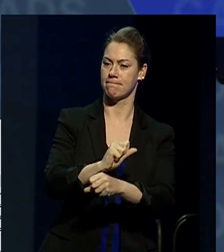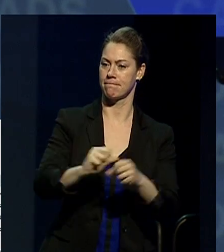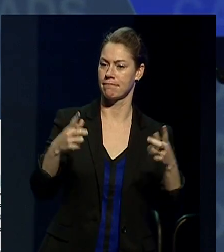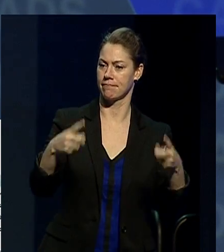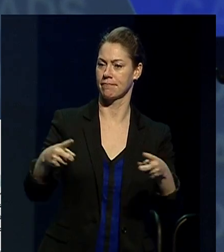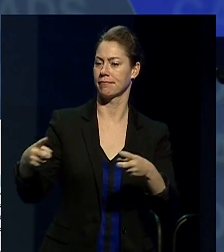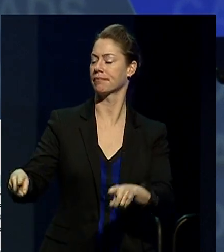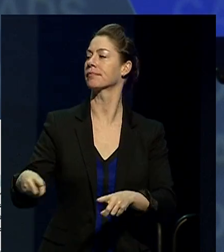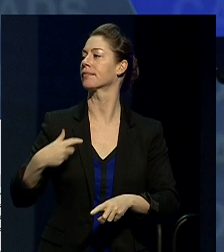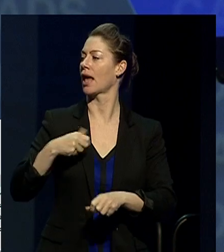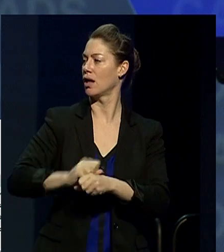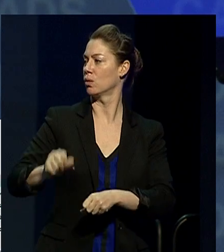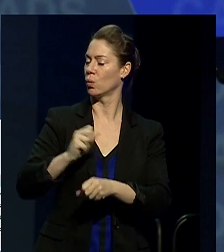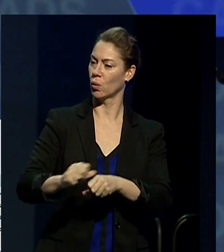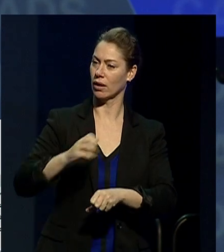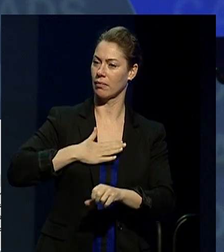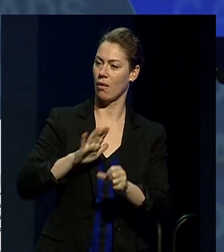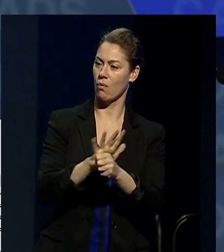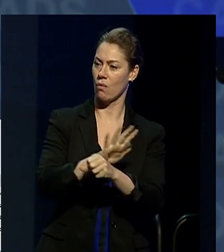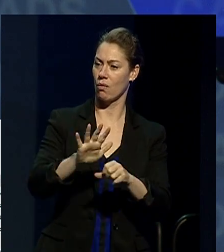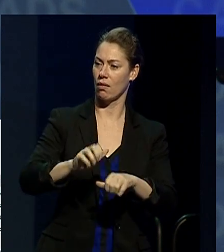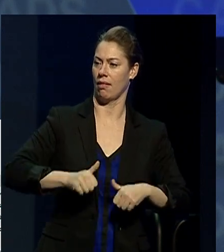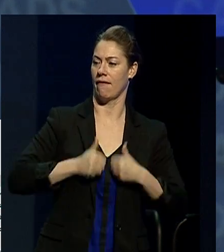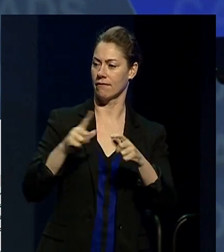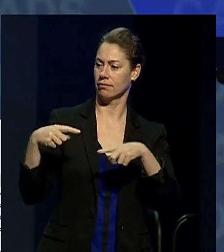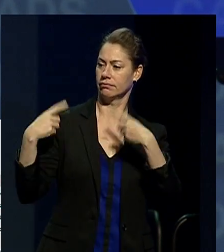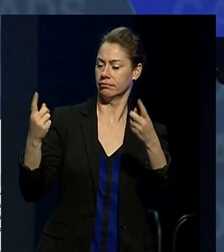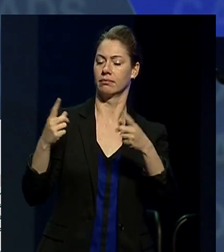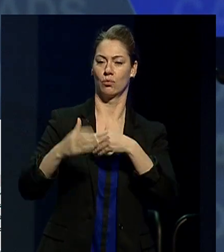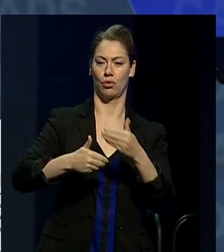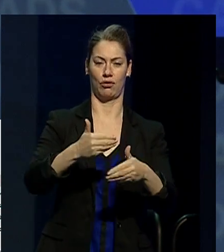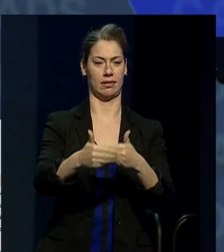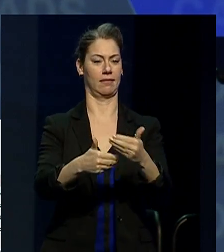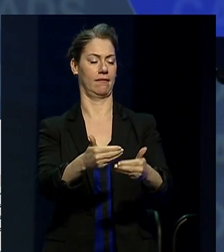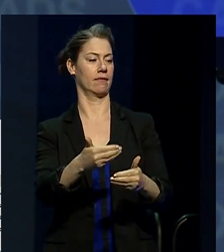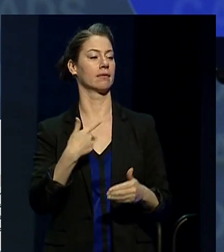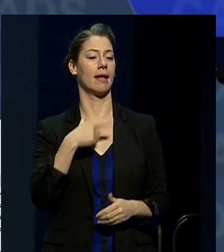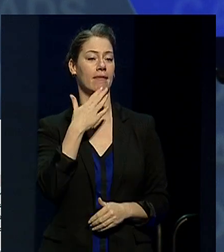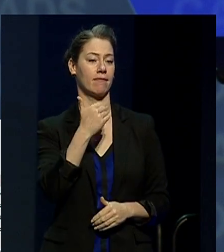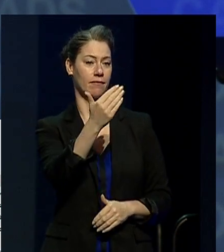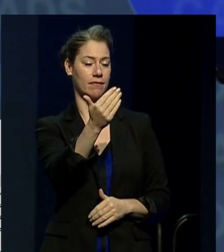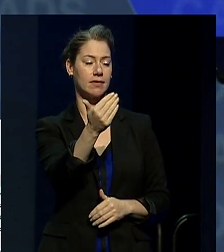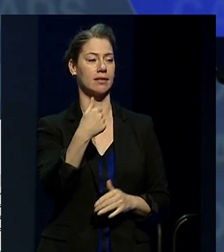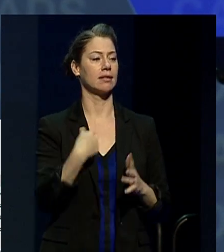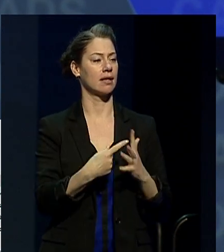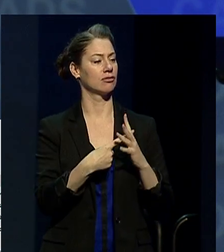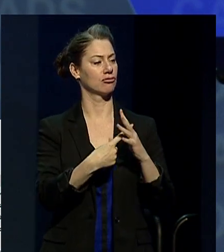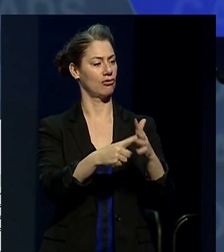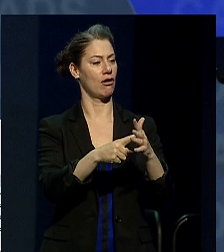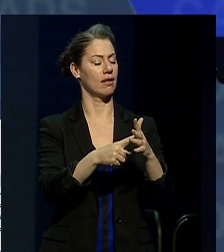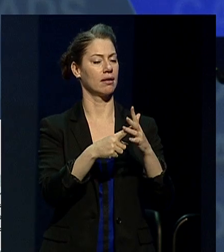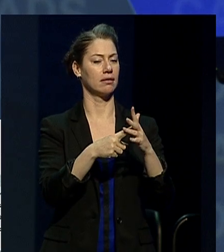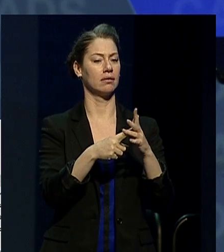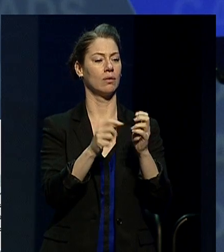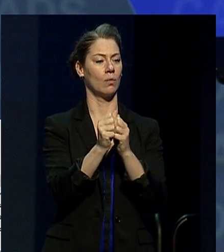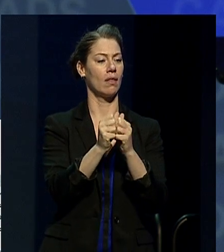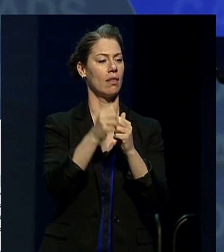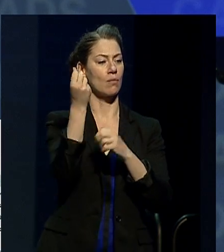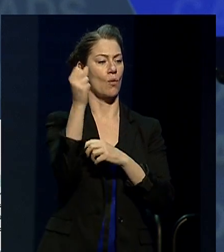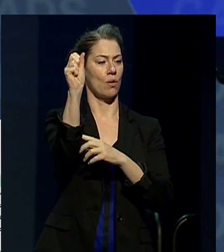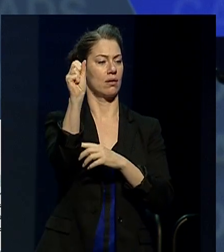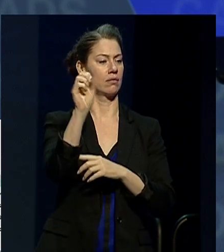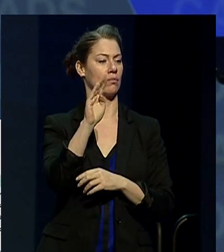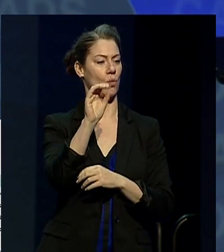my whole life as a progressive. At 15 years old, I started with the Farm Worker Boycott, a